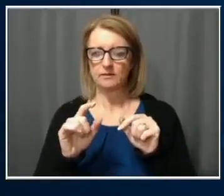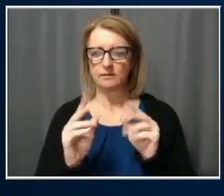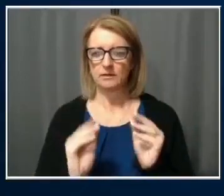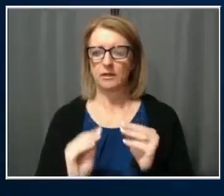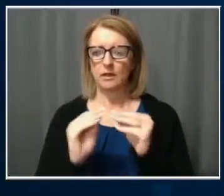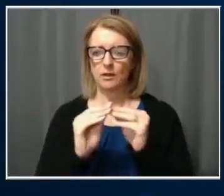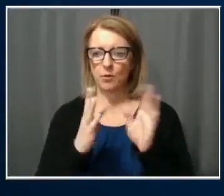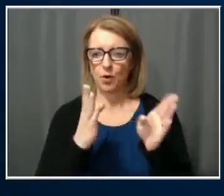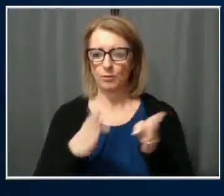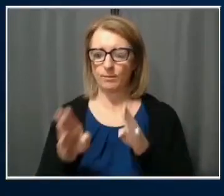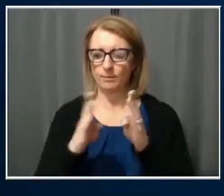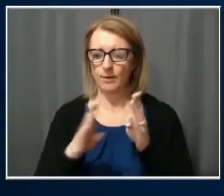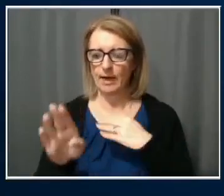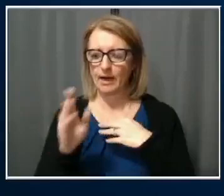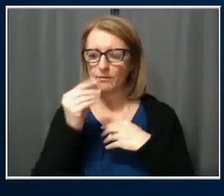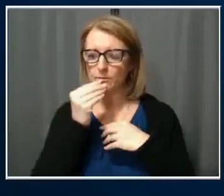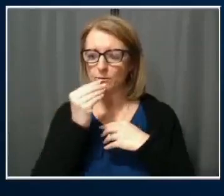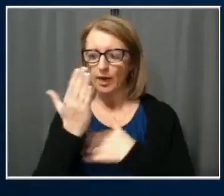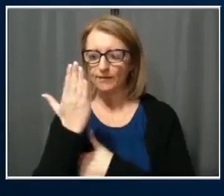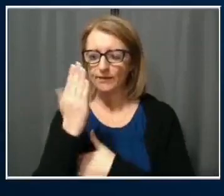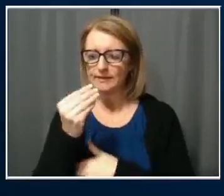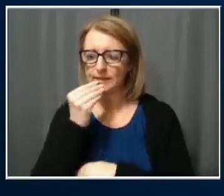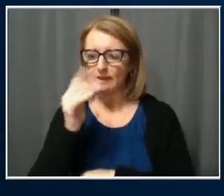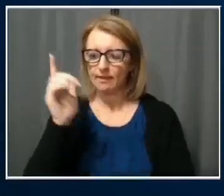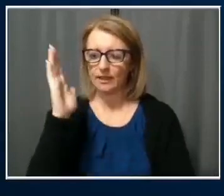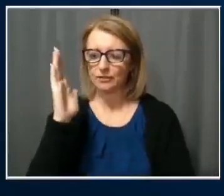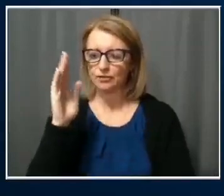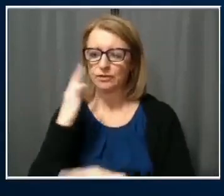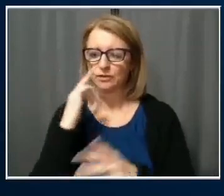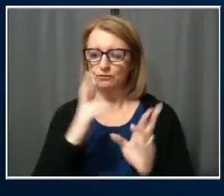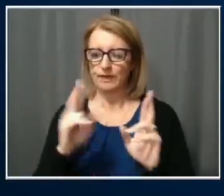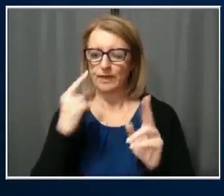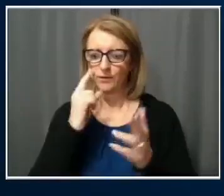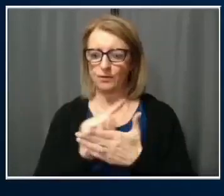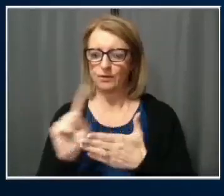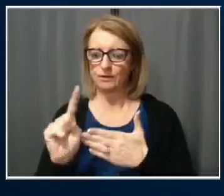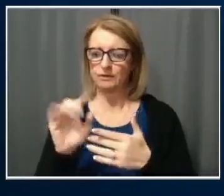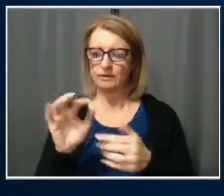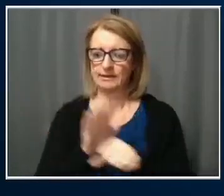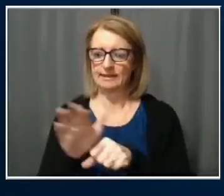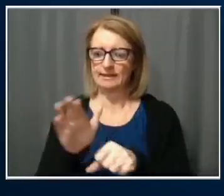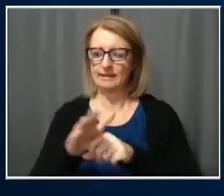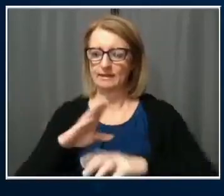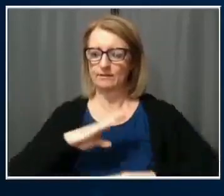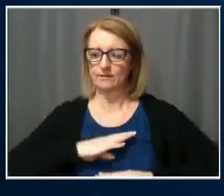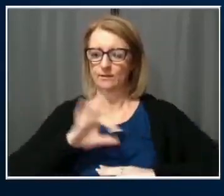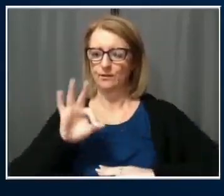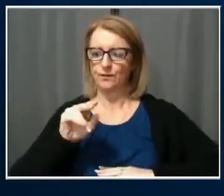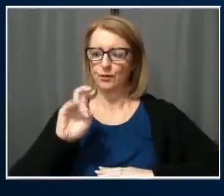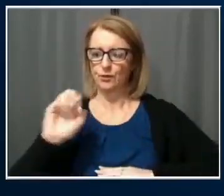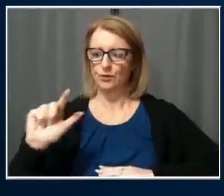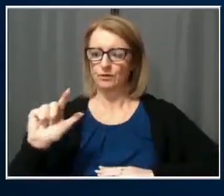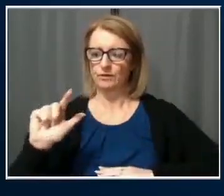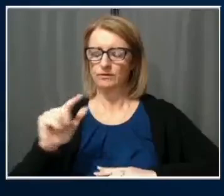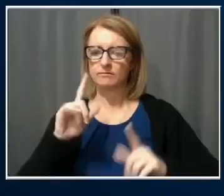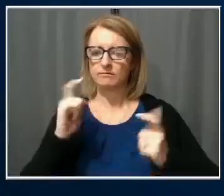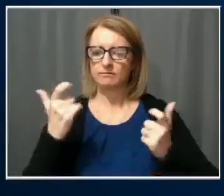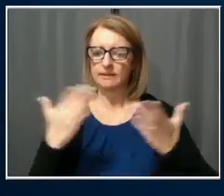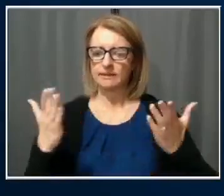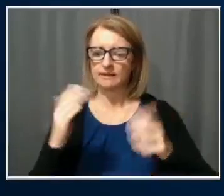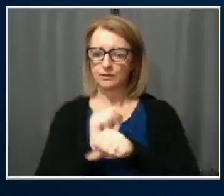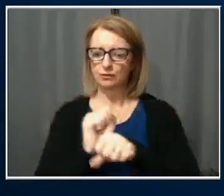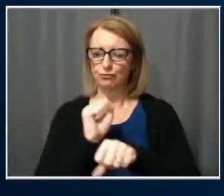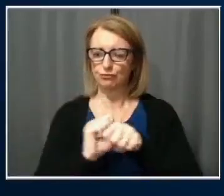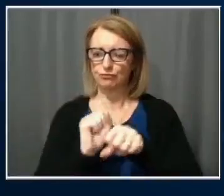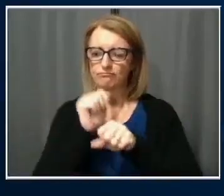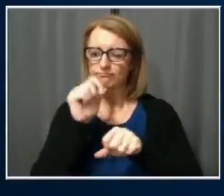prepare my breakfast and lunches and have them ready to go for the week, I'm more likely to fuel myself. And then the biggest thing for me is because I have a job where I don't have time